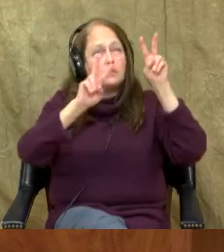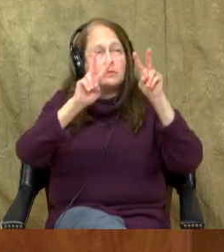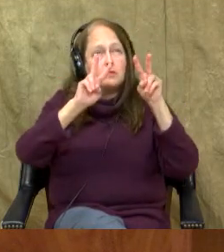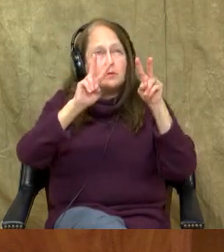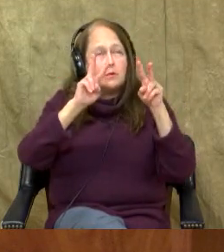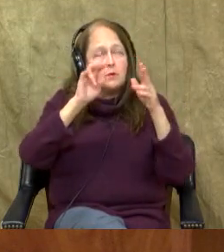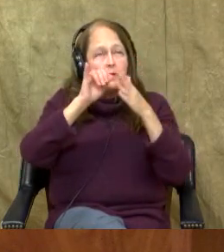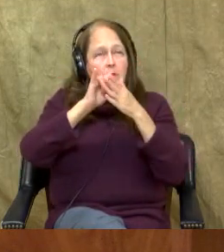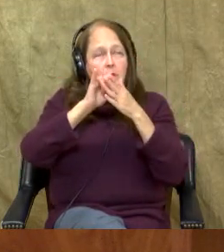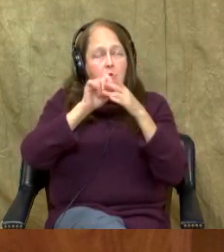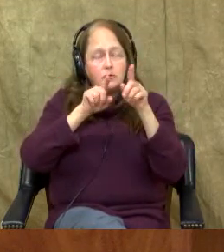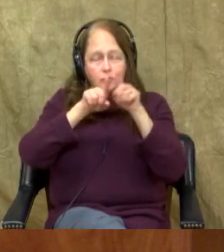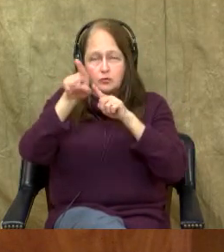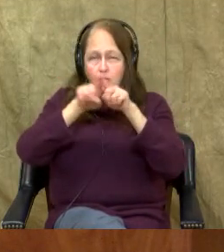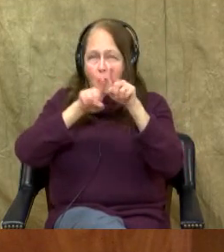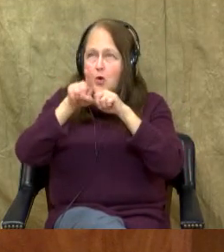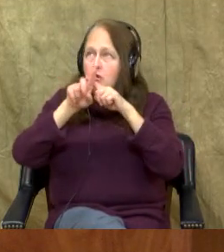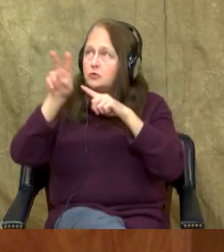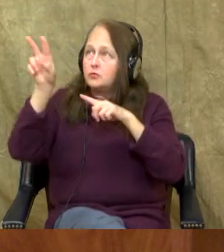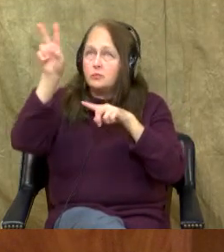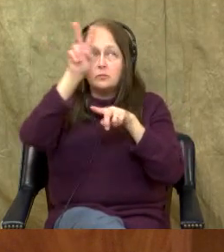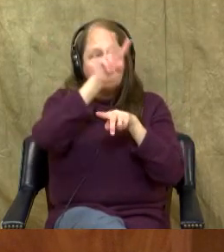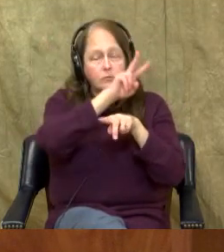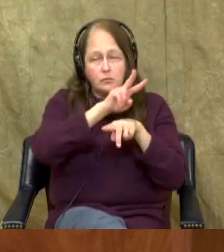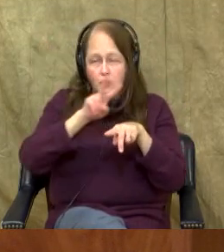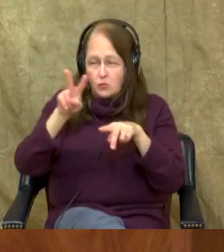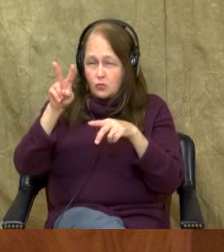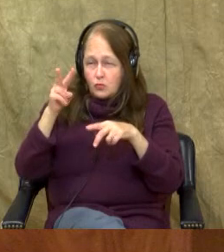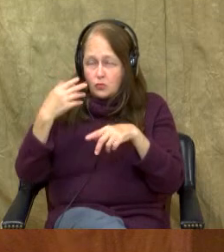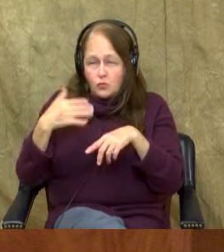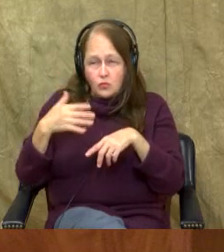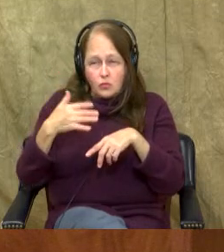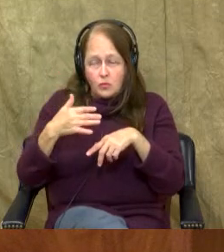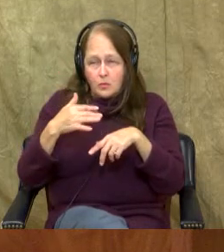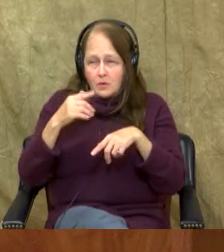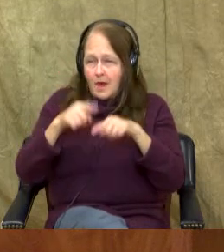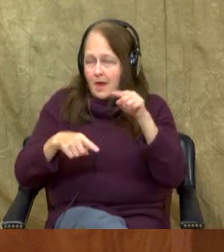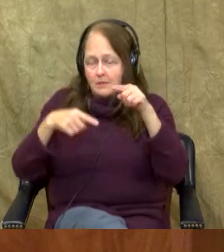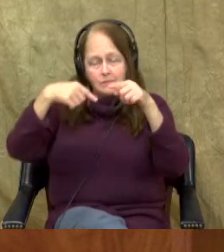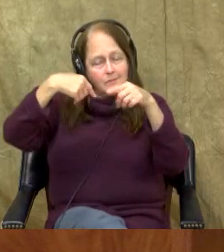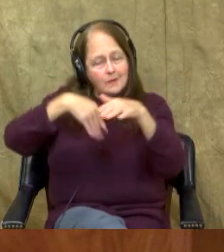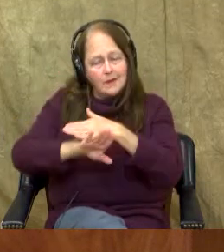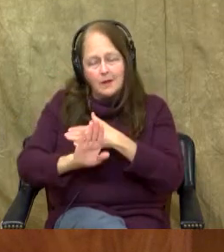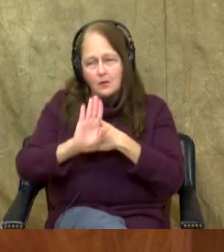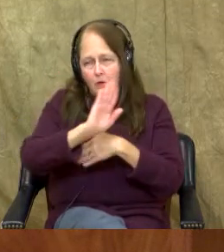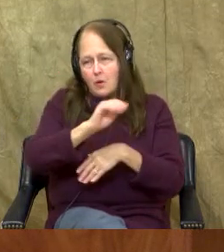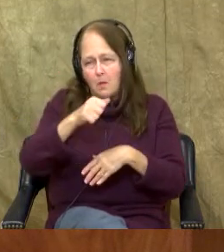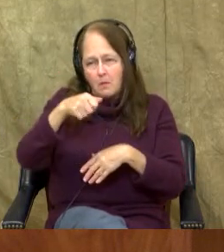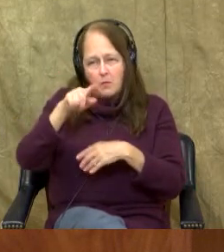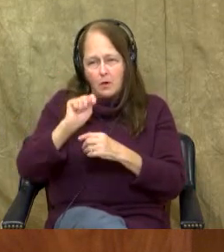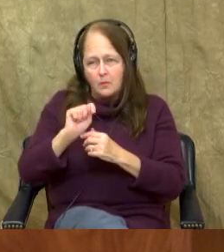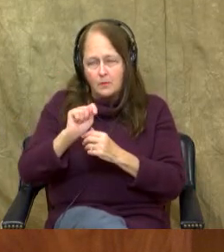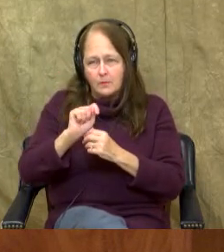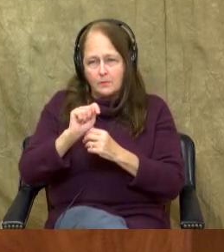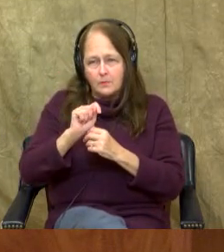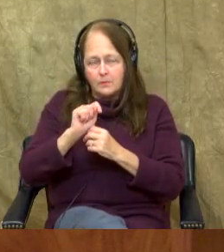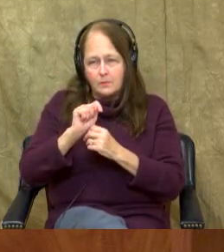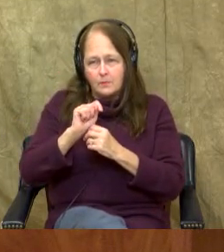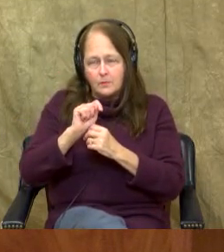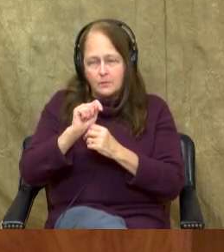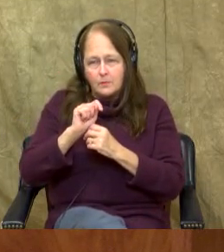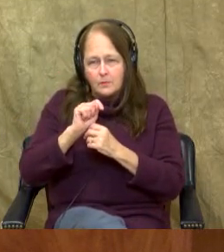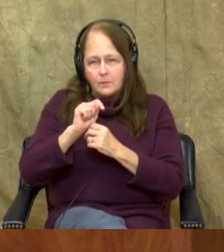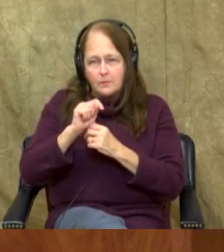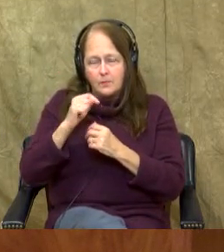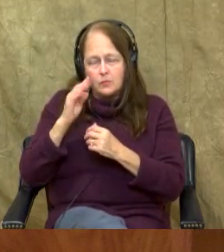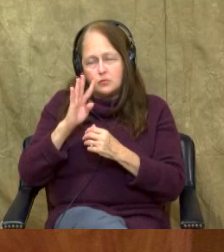faint glow of the stars, and they just can't. Now, let's talk